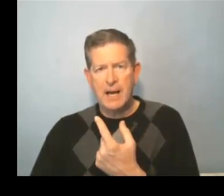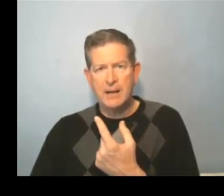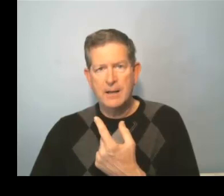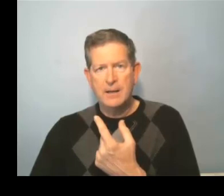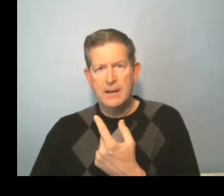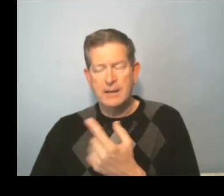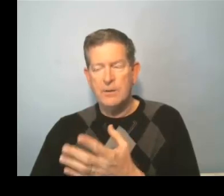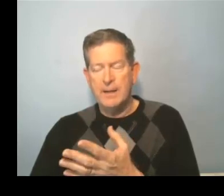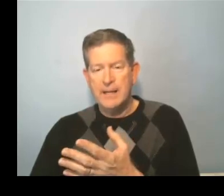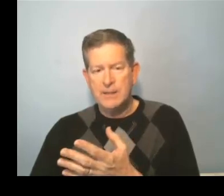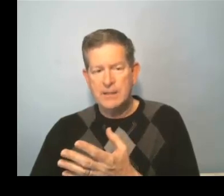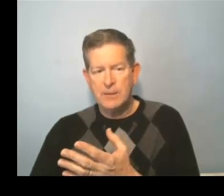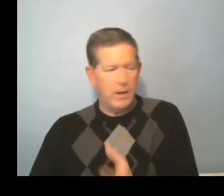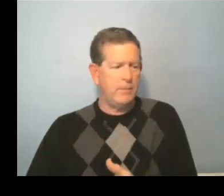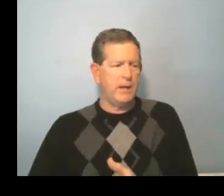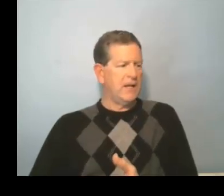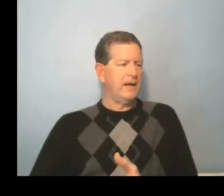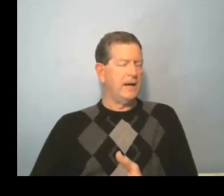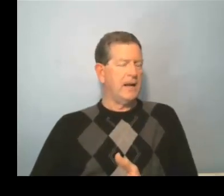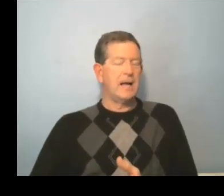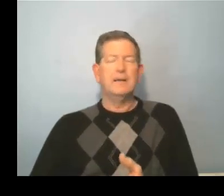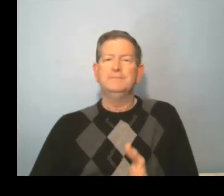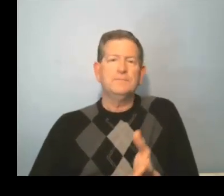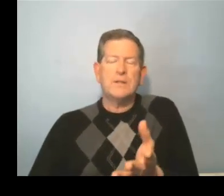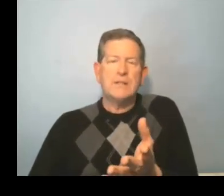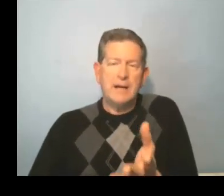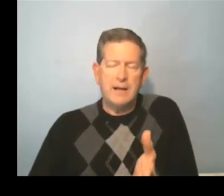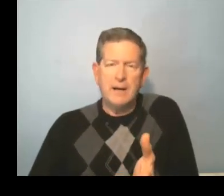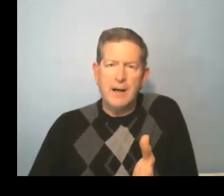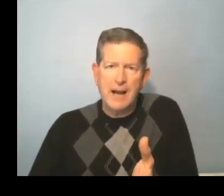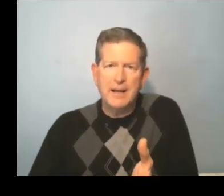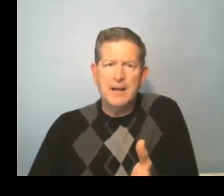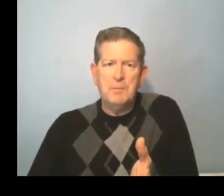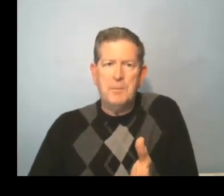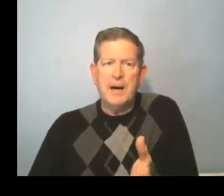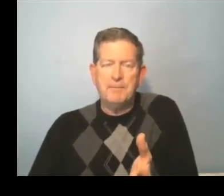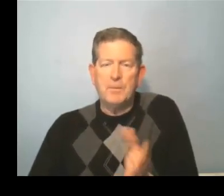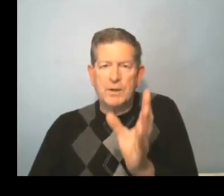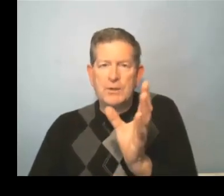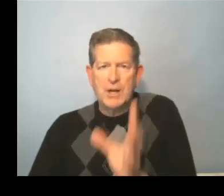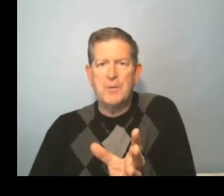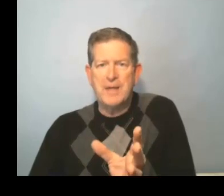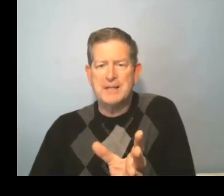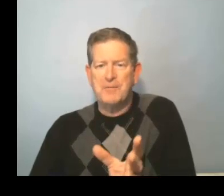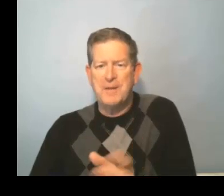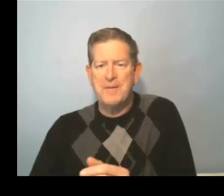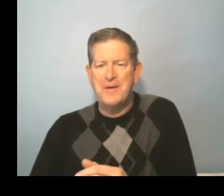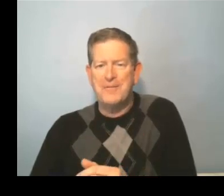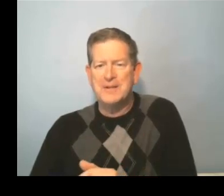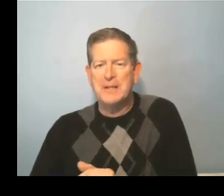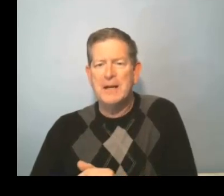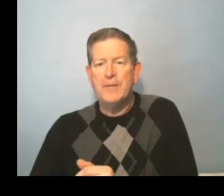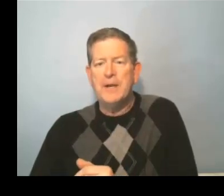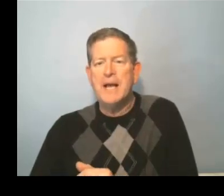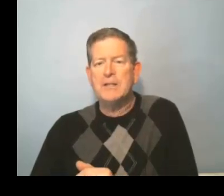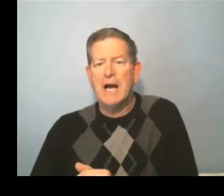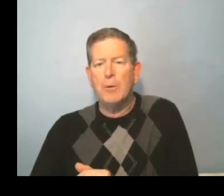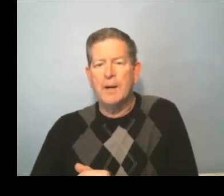9 o'clock. And you might hesitate and say, wait a minute, it's not 9 o'clock. No, it's not 9 o'clock, but we're going to start with that as the frame of reference,